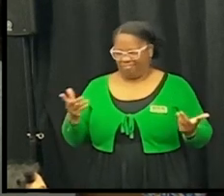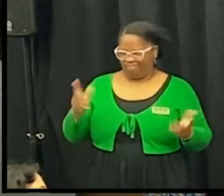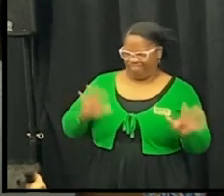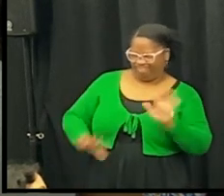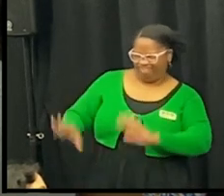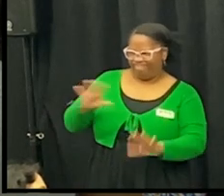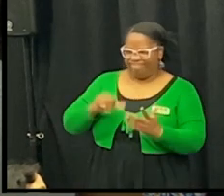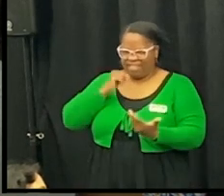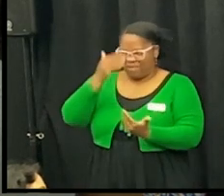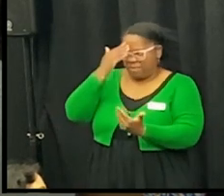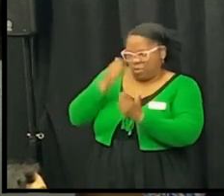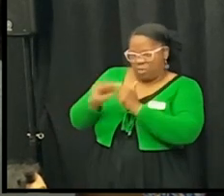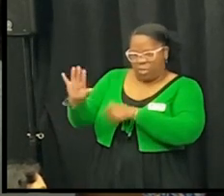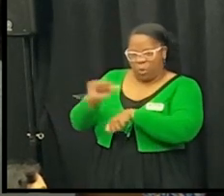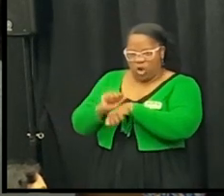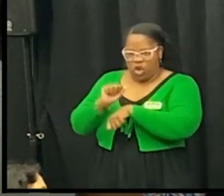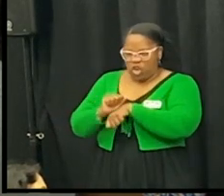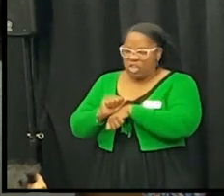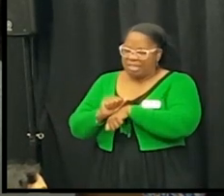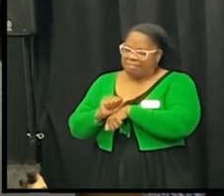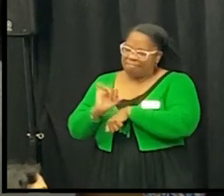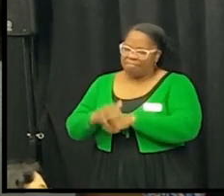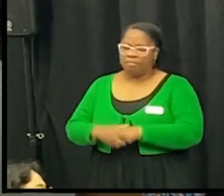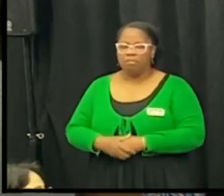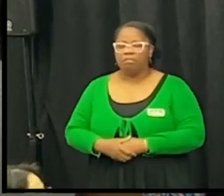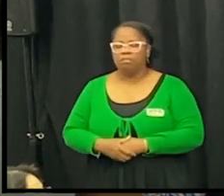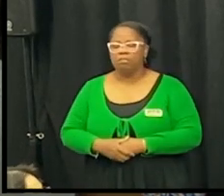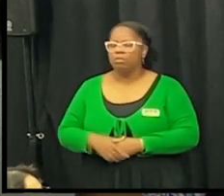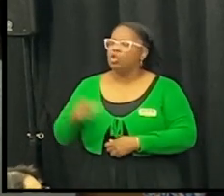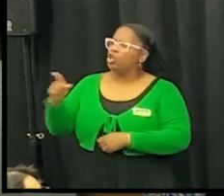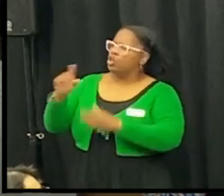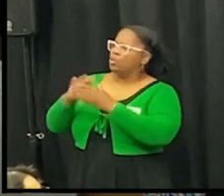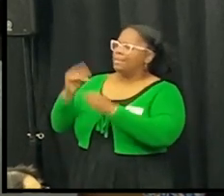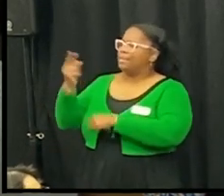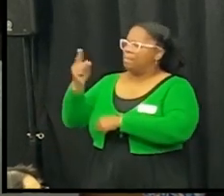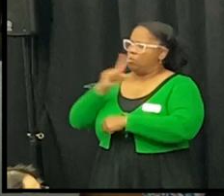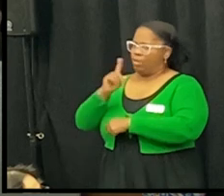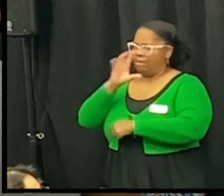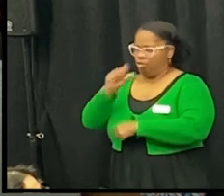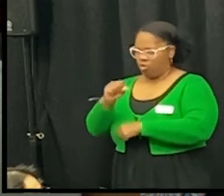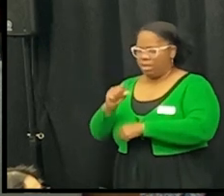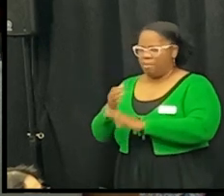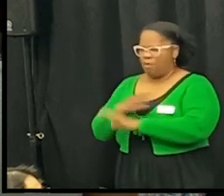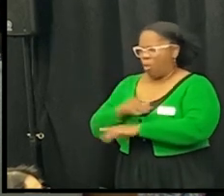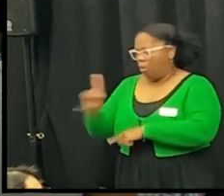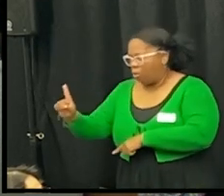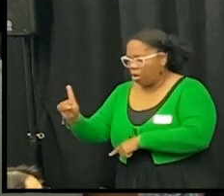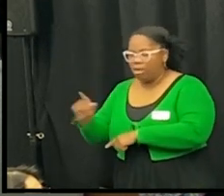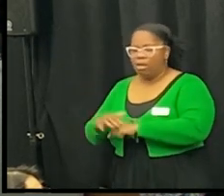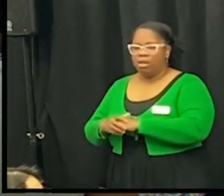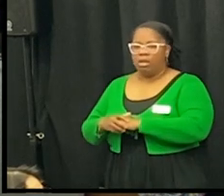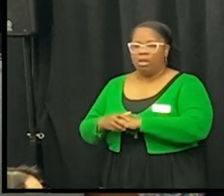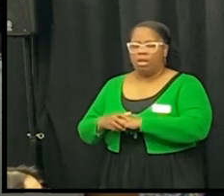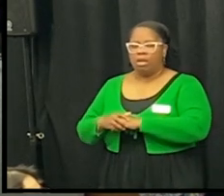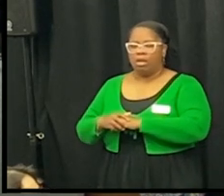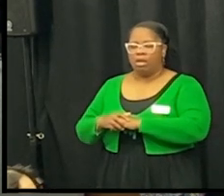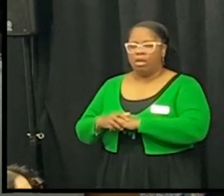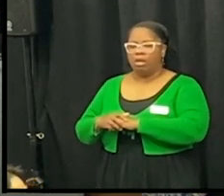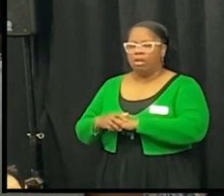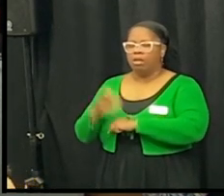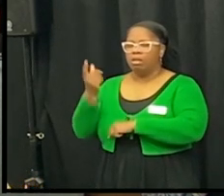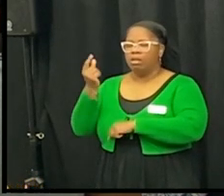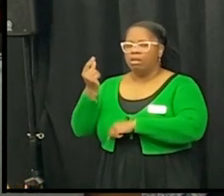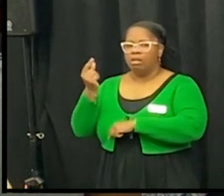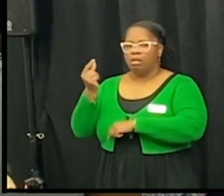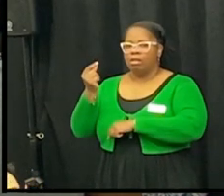unfamiliarity little swamp? You said something interesting before about just one second about how this is